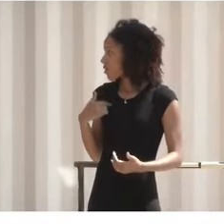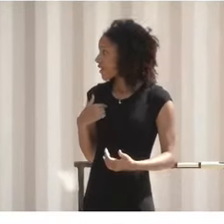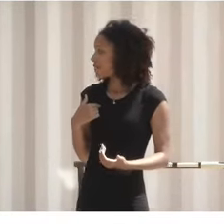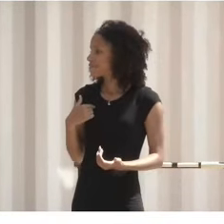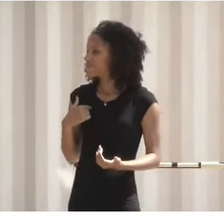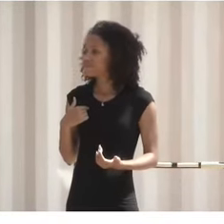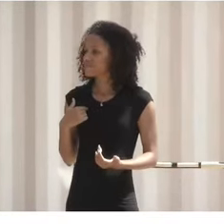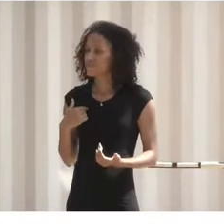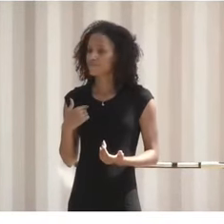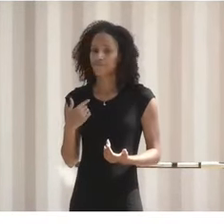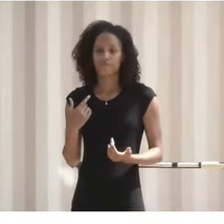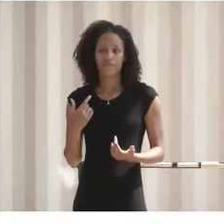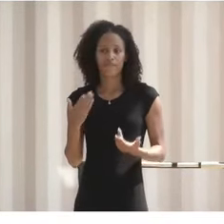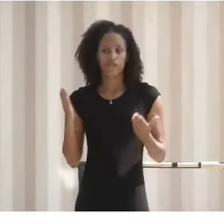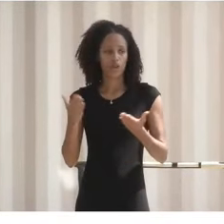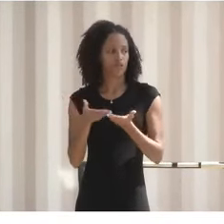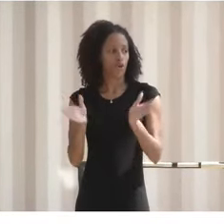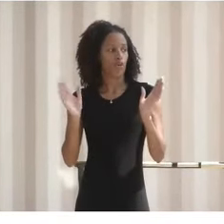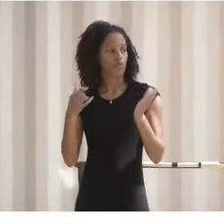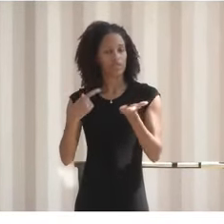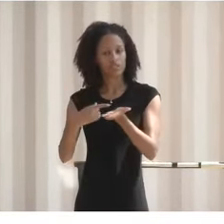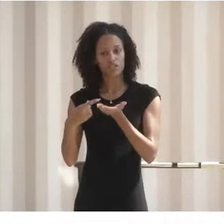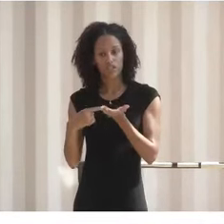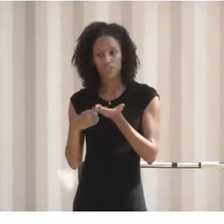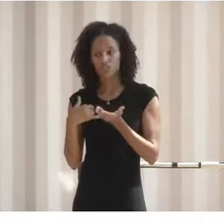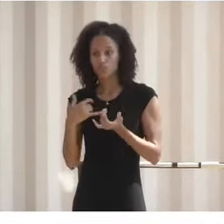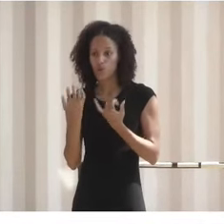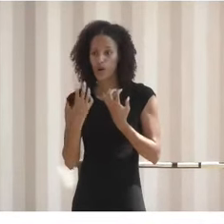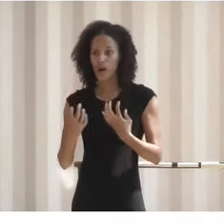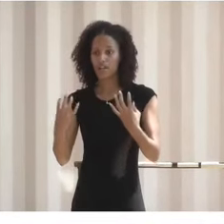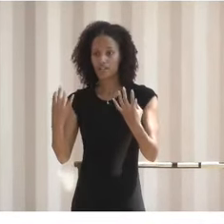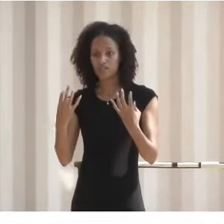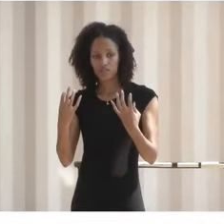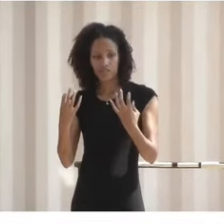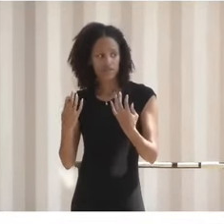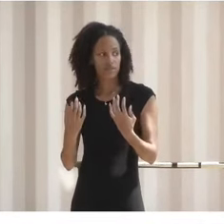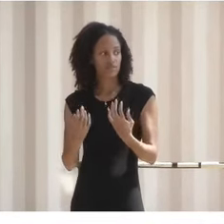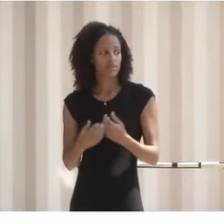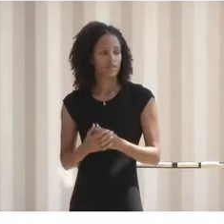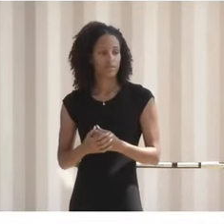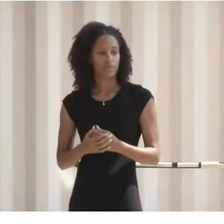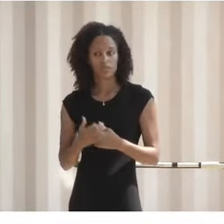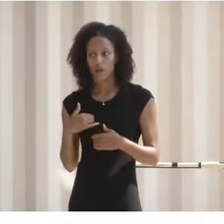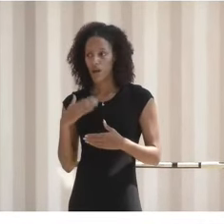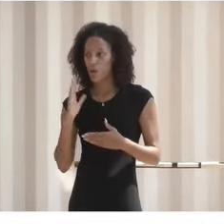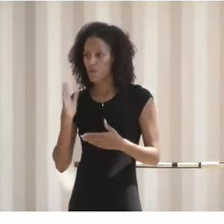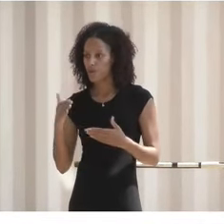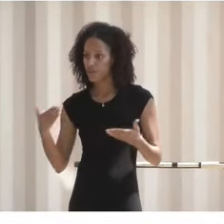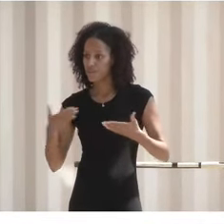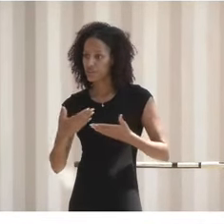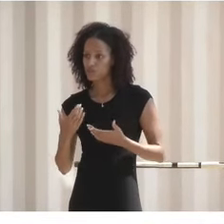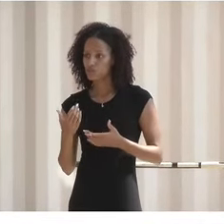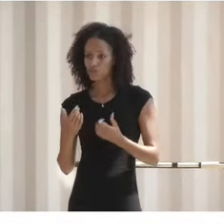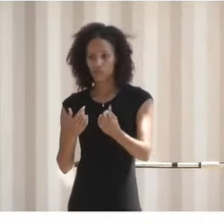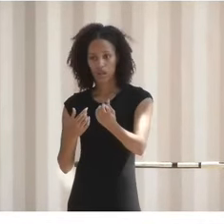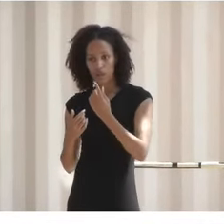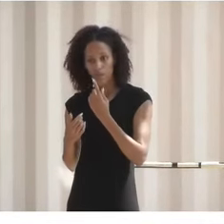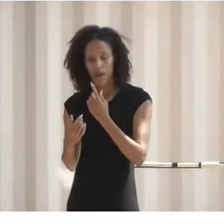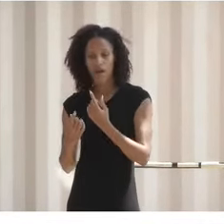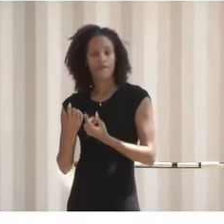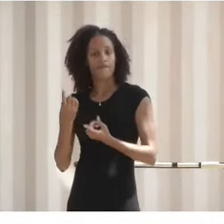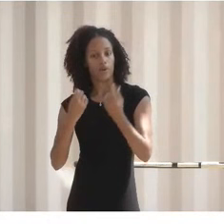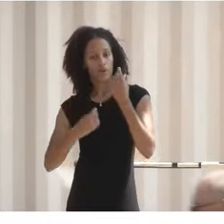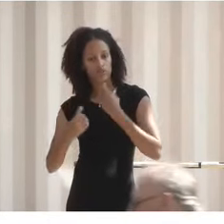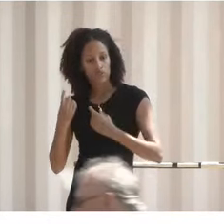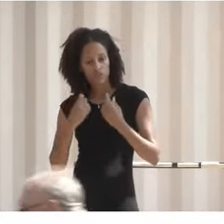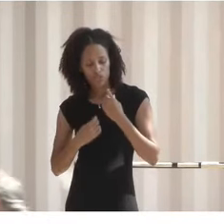like to do is really open up the discussion to include the audience. I'll invite you to come